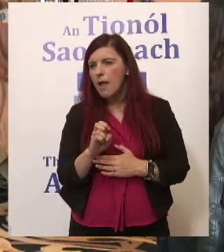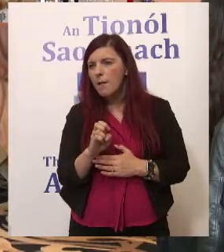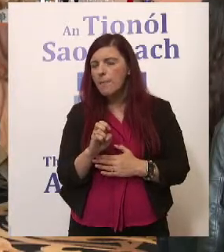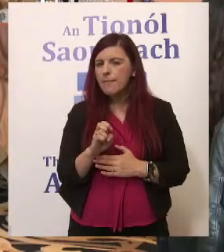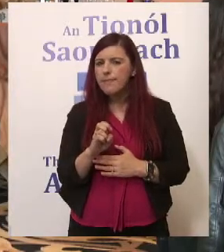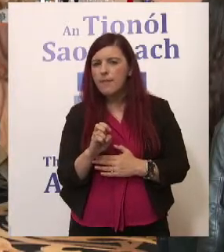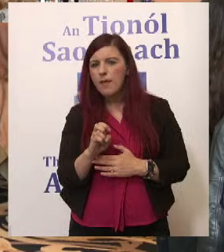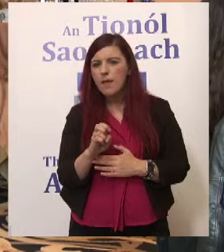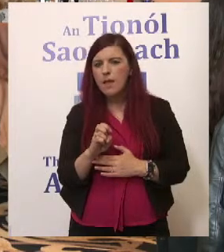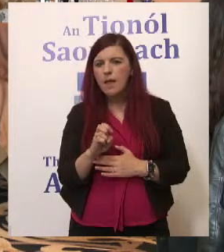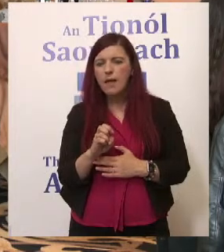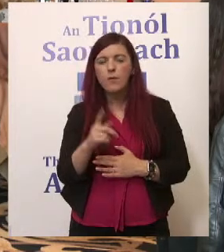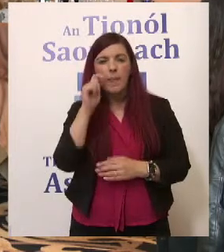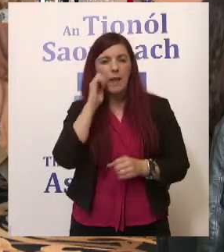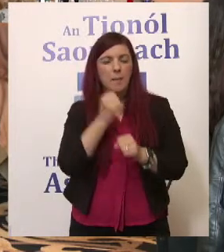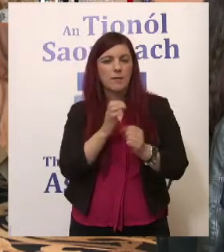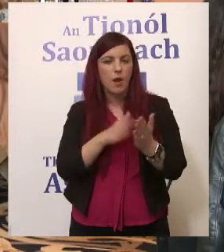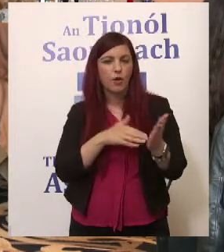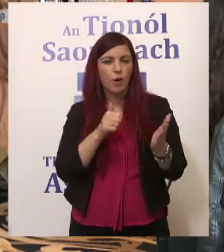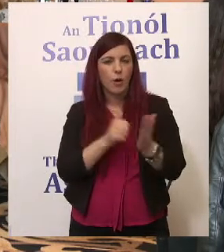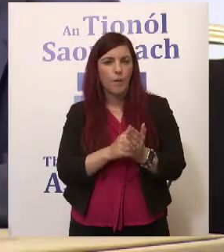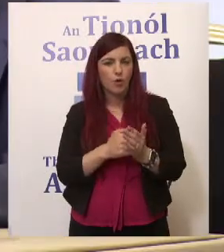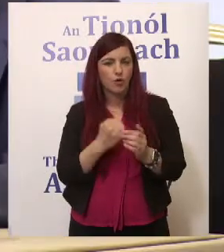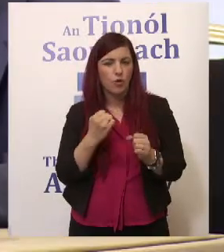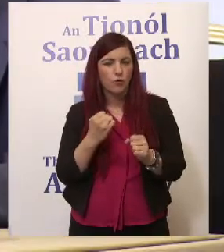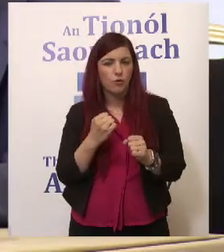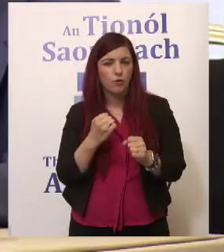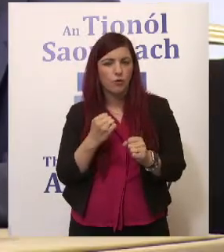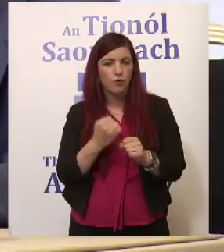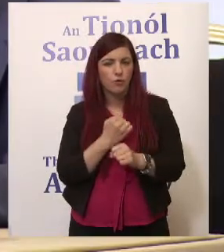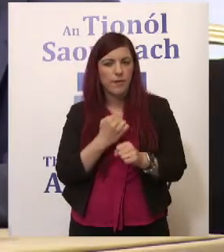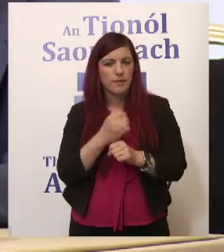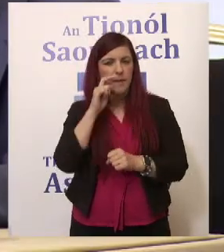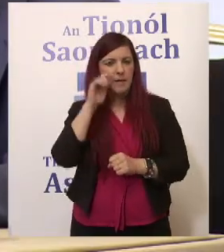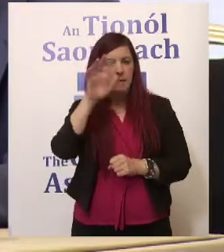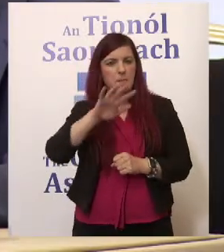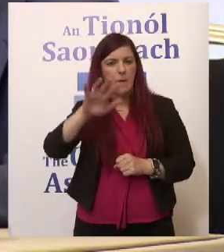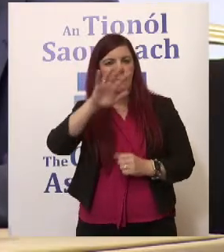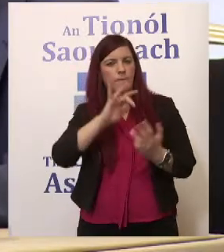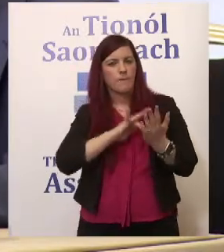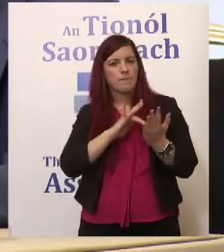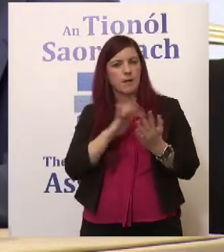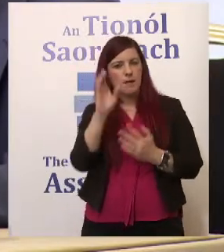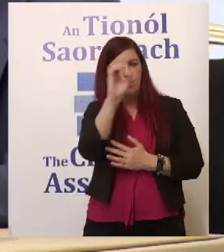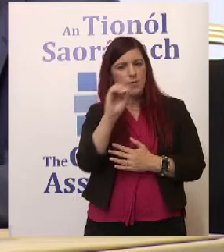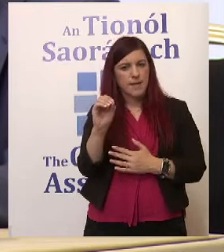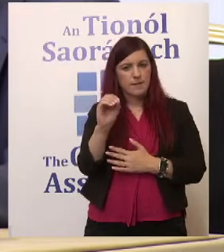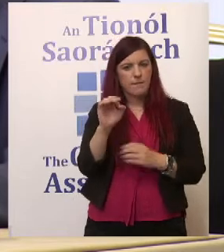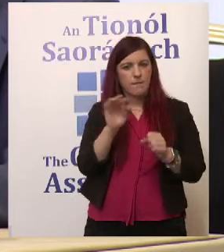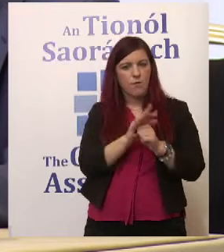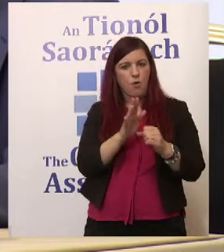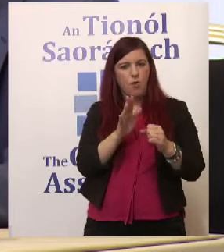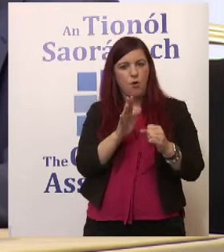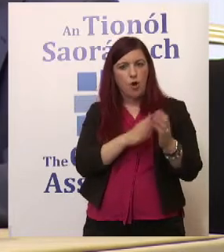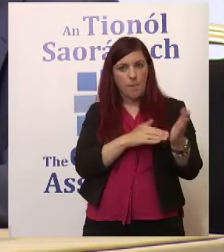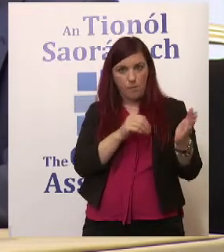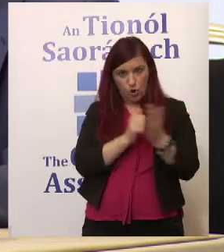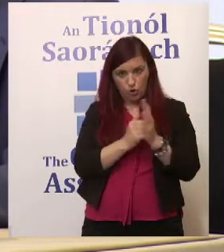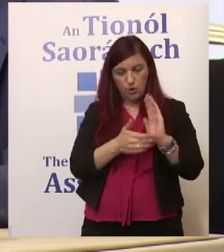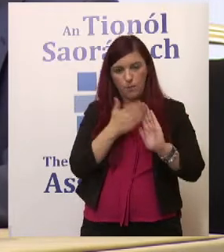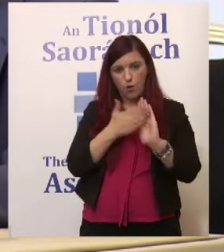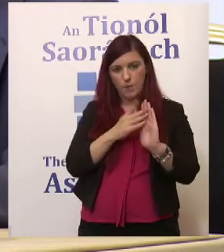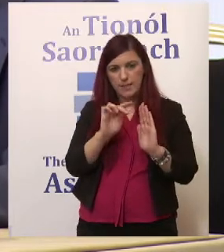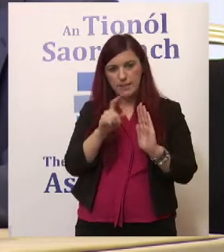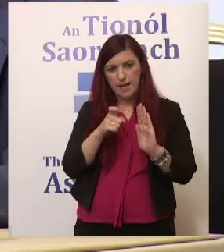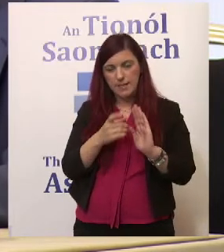our commercial vacancy rates in Dublin, it's up and around about 15% for commercial properties. You know, if